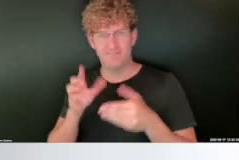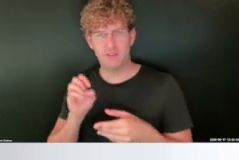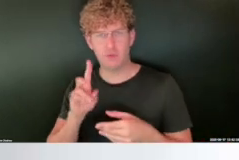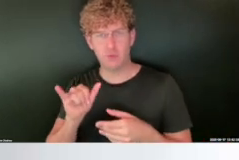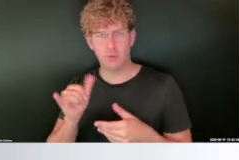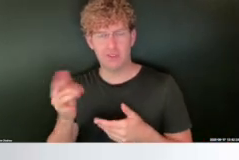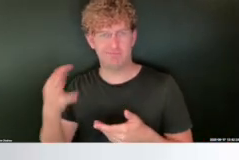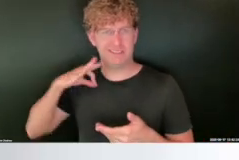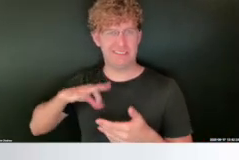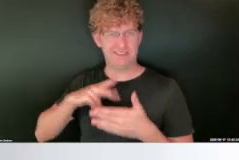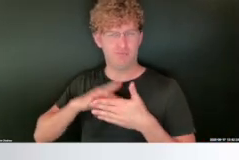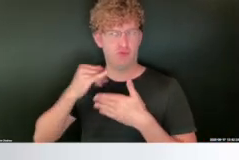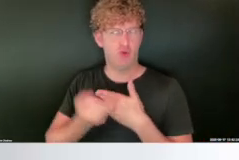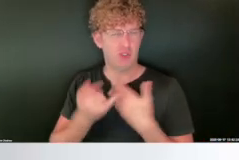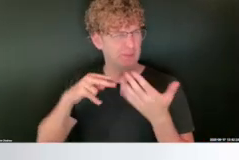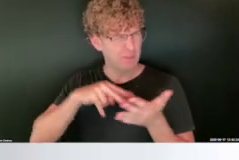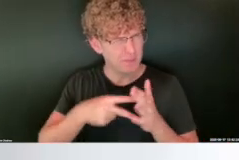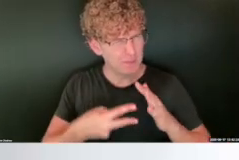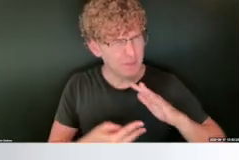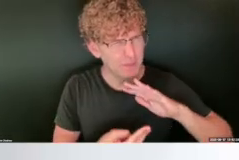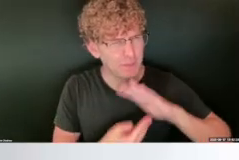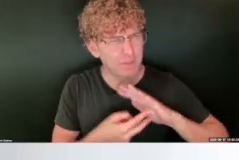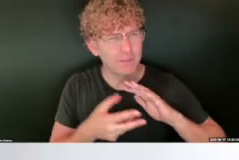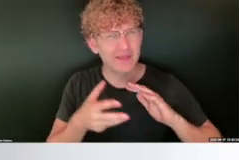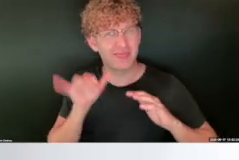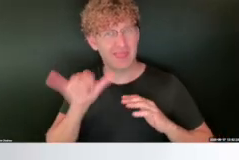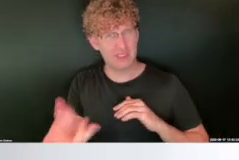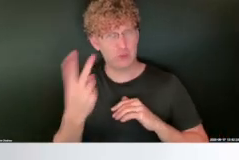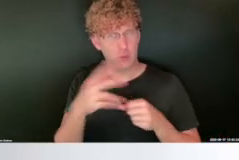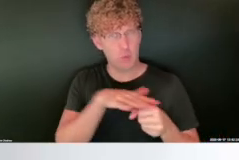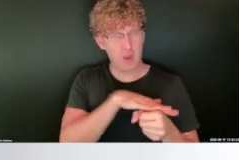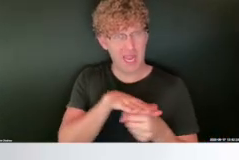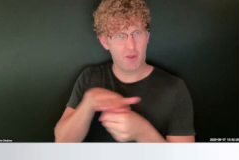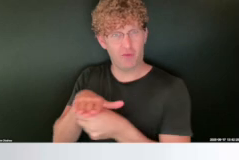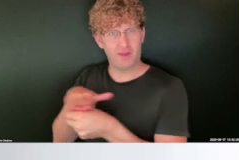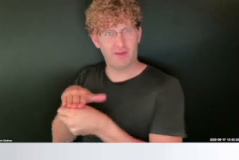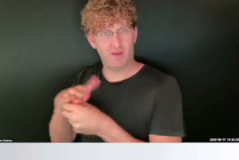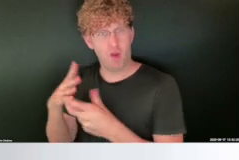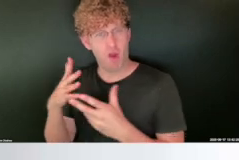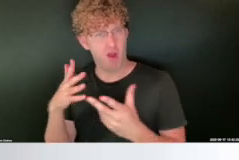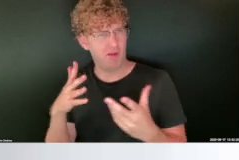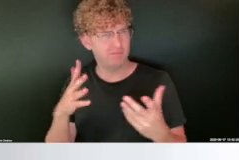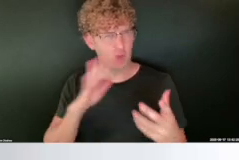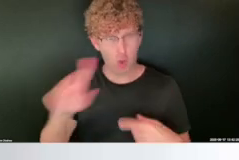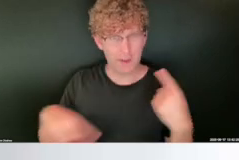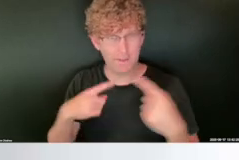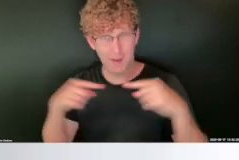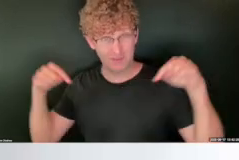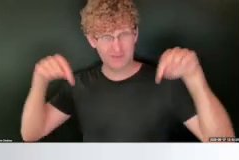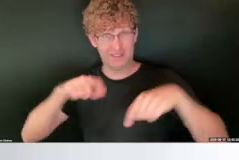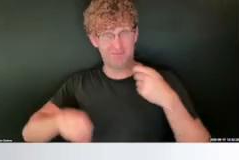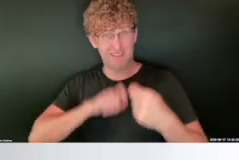for these two areas that we're talking about in this specific module and